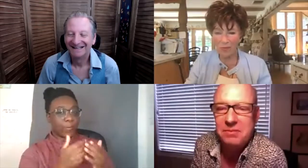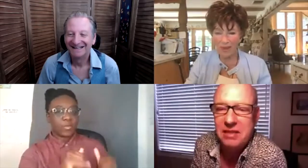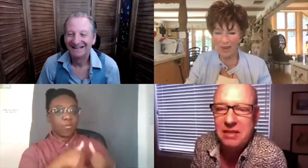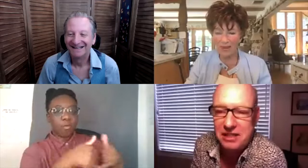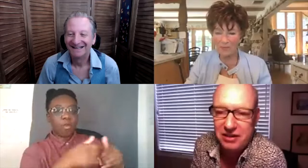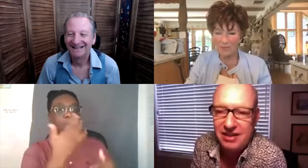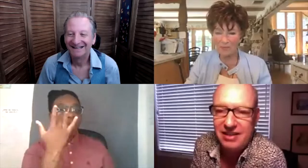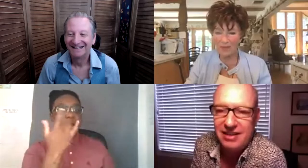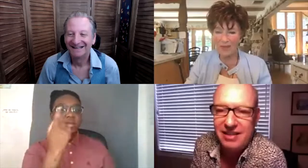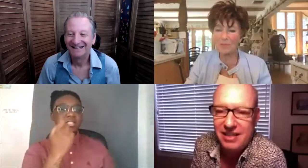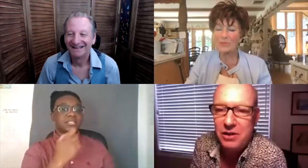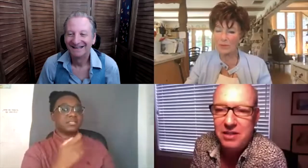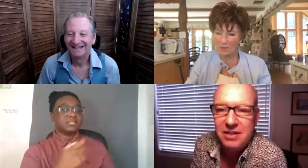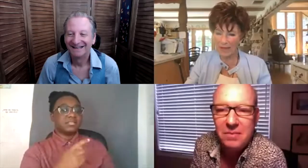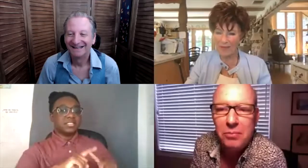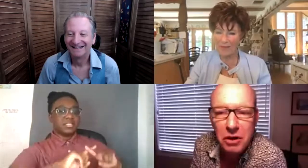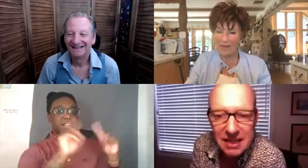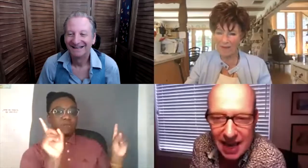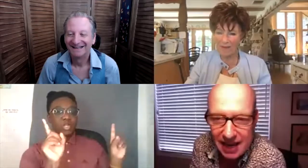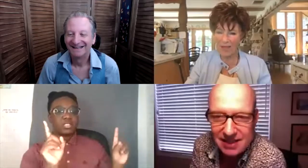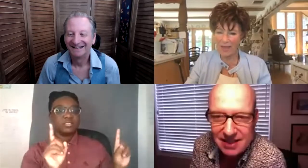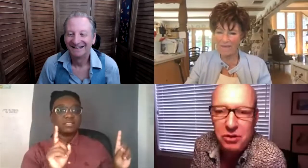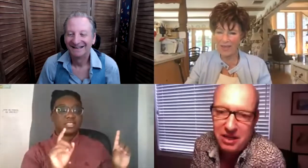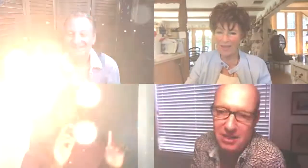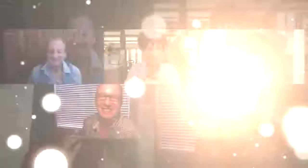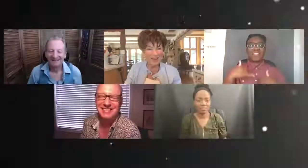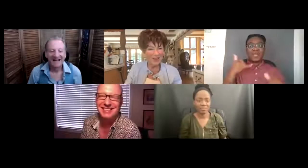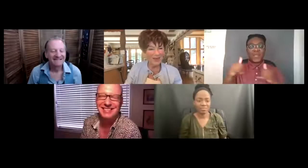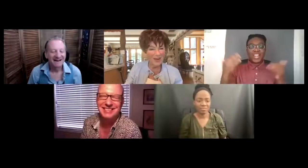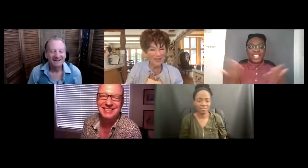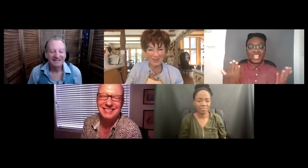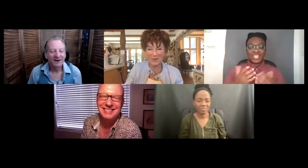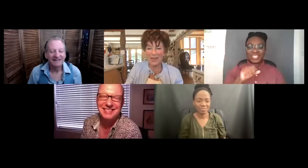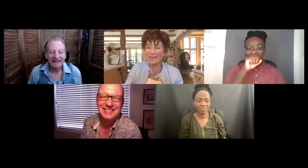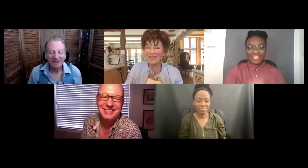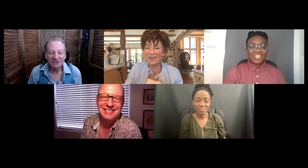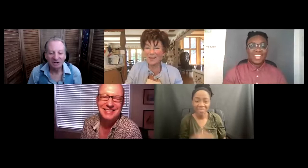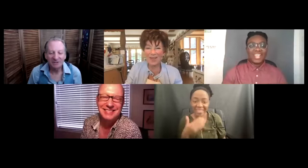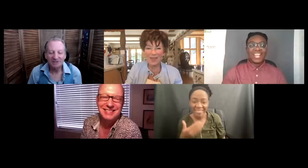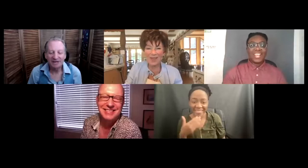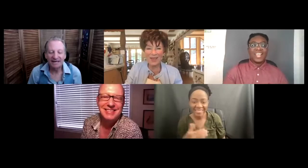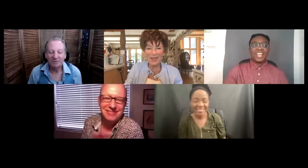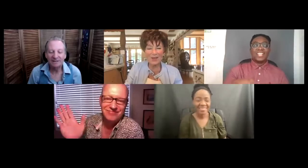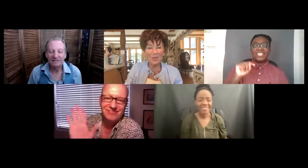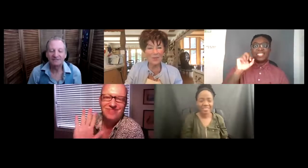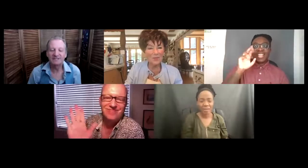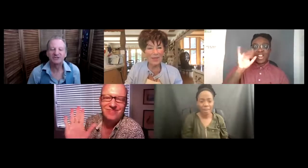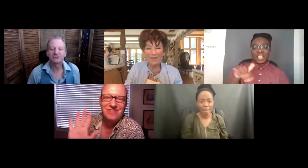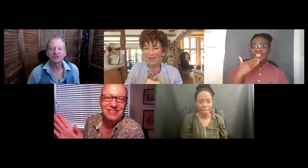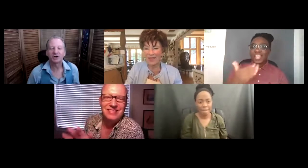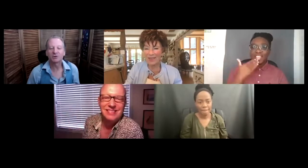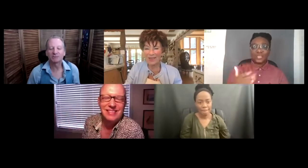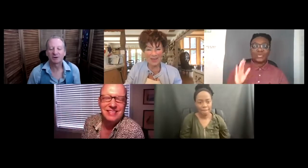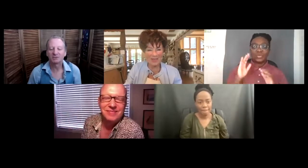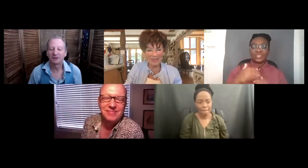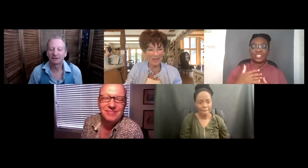just completely different. And absolutely. Brilliant at it, brilliant. Good. Terry, thank you so much. And I can't wait to come see your